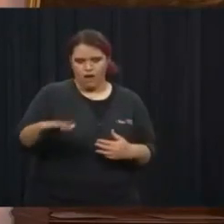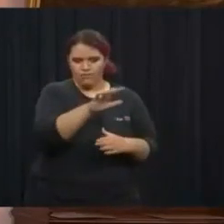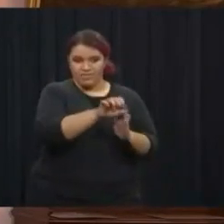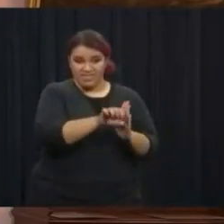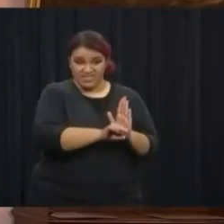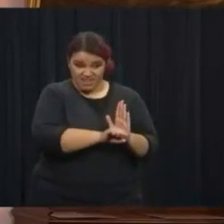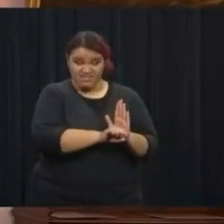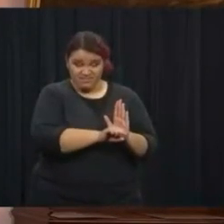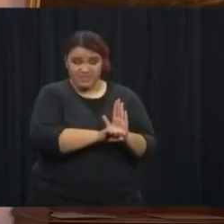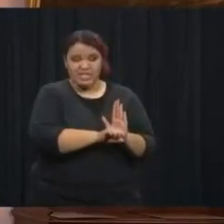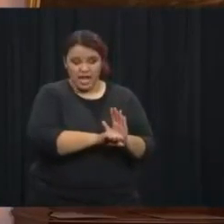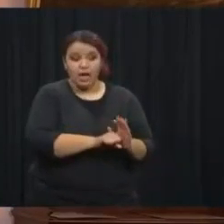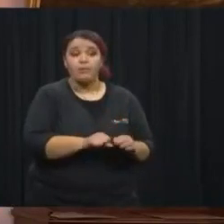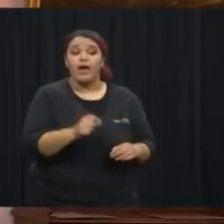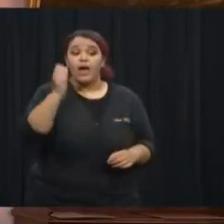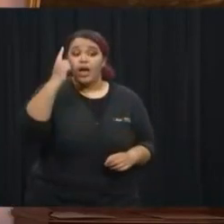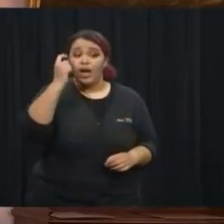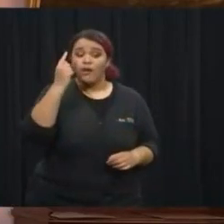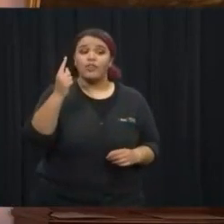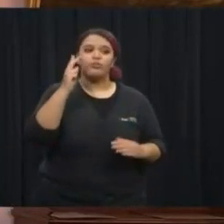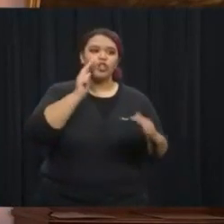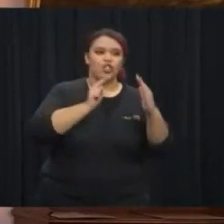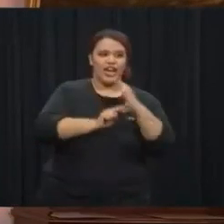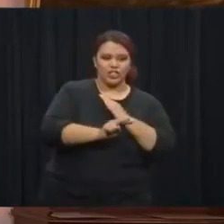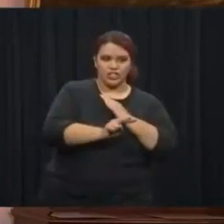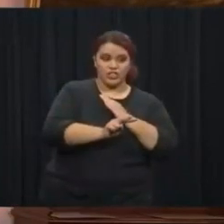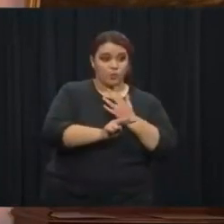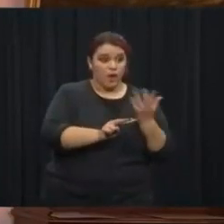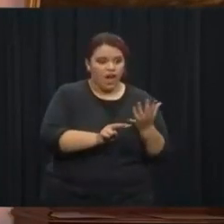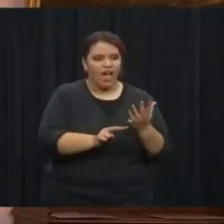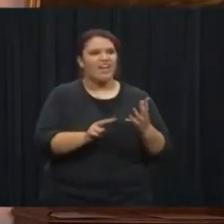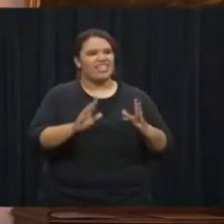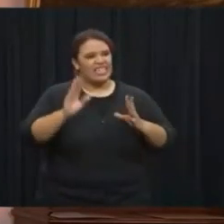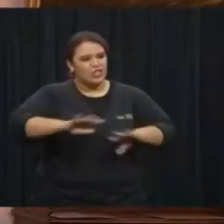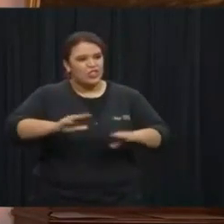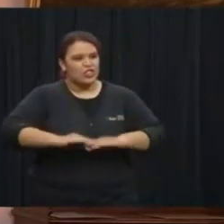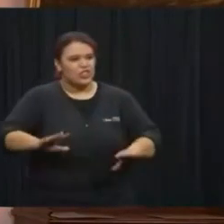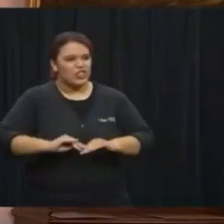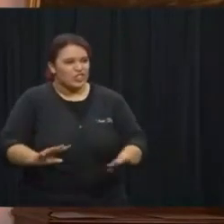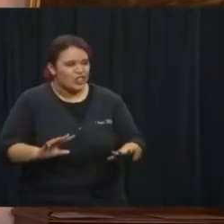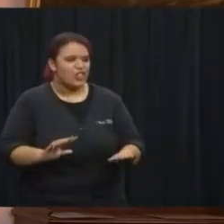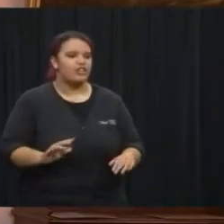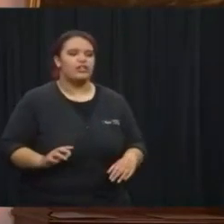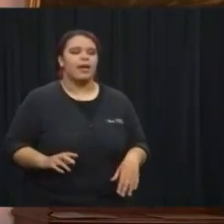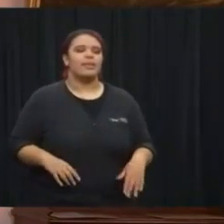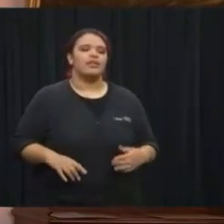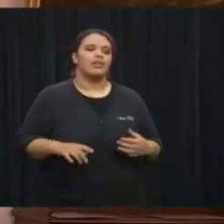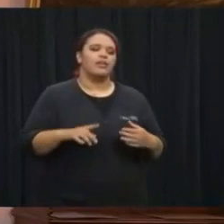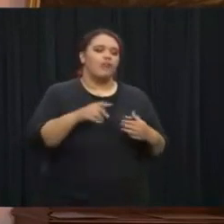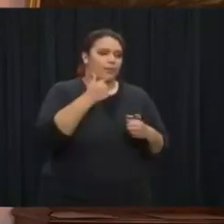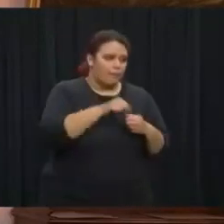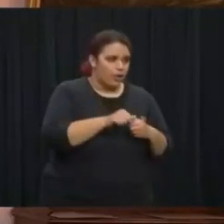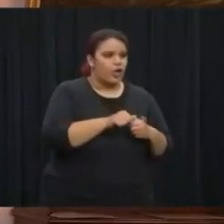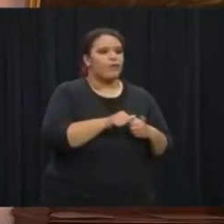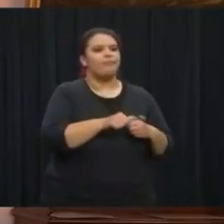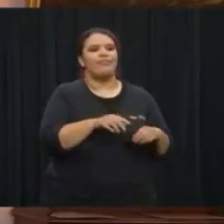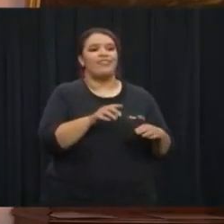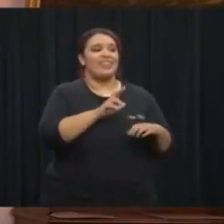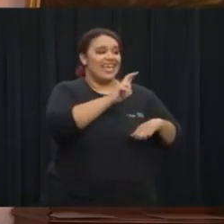at all can, and limit your exposure and keep following that guidance, and let your doctor know if you're not feeling well. Stay in